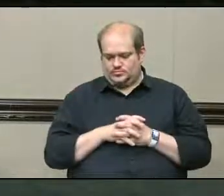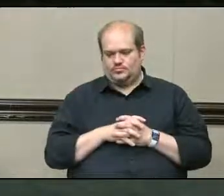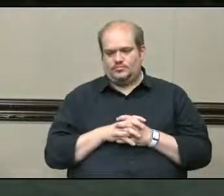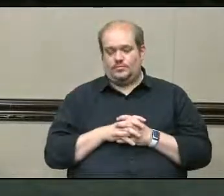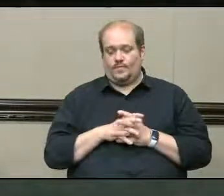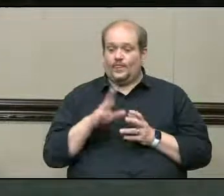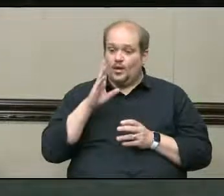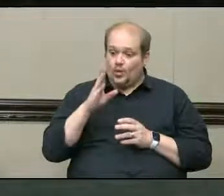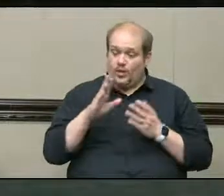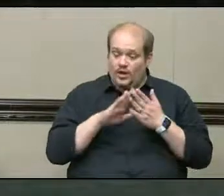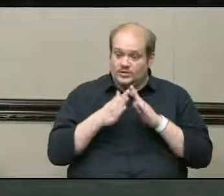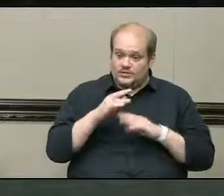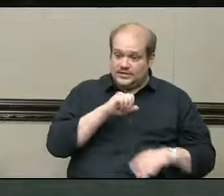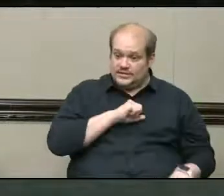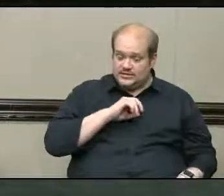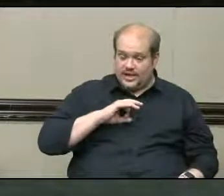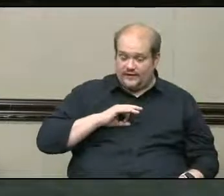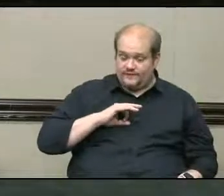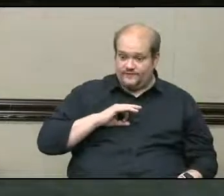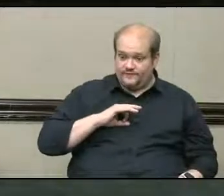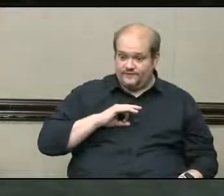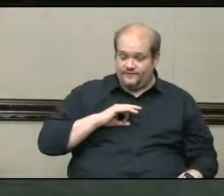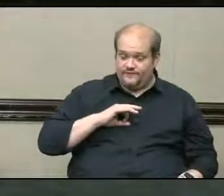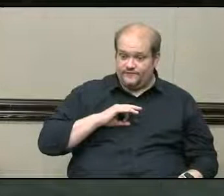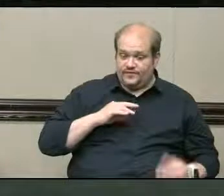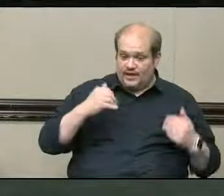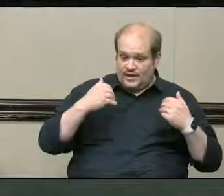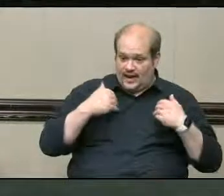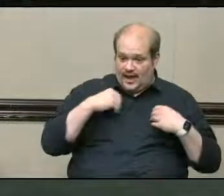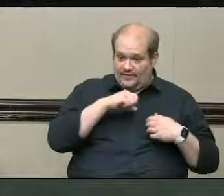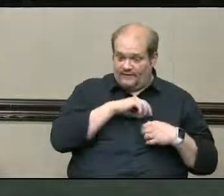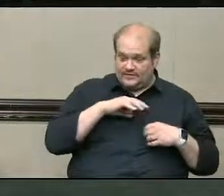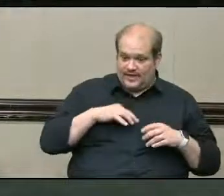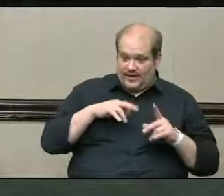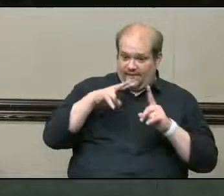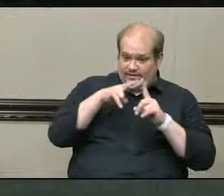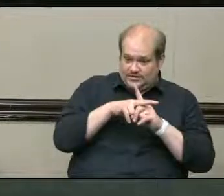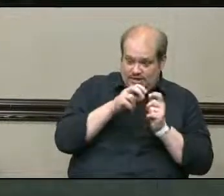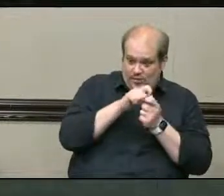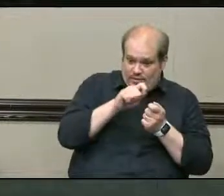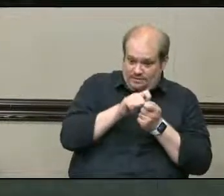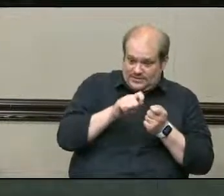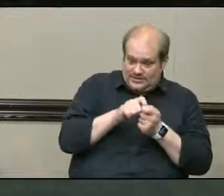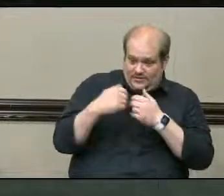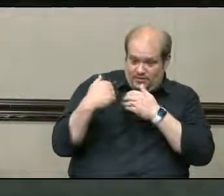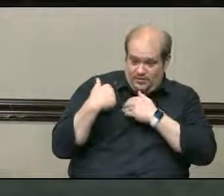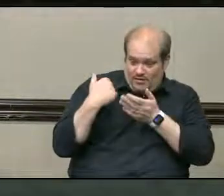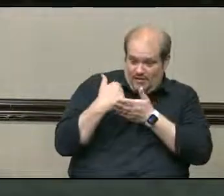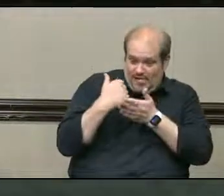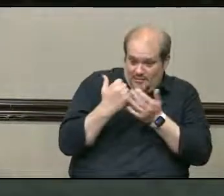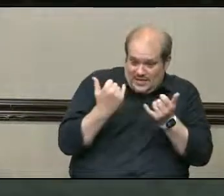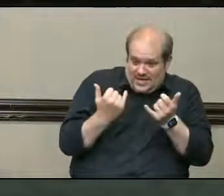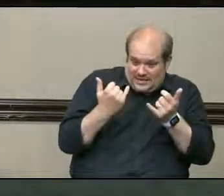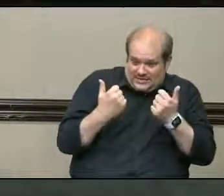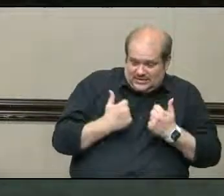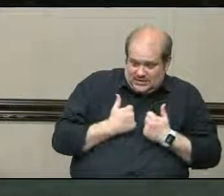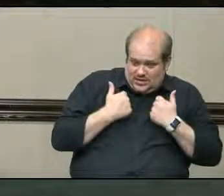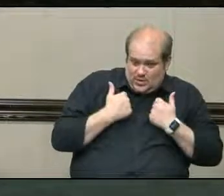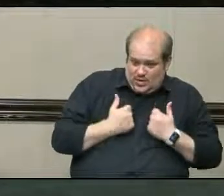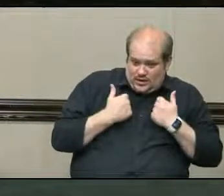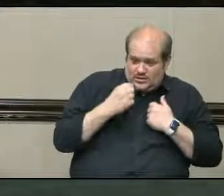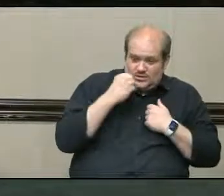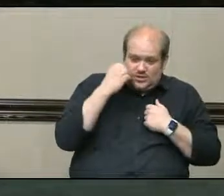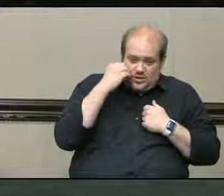It says, will the city staff have staff assigned with specific responsibility of helping existing residents